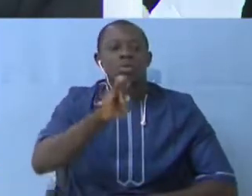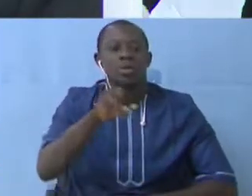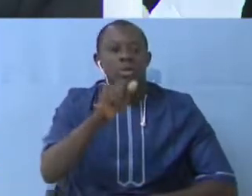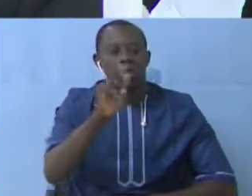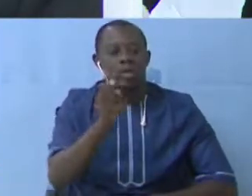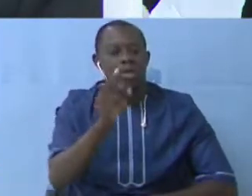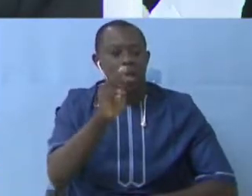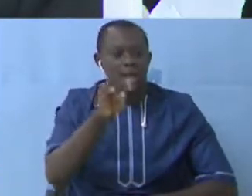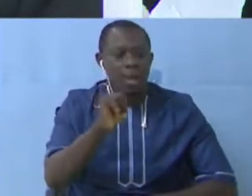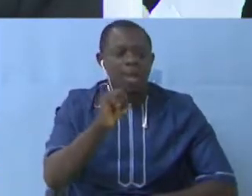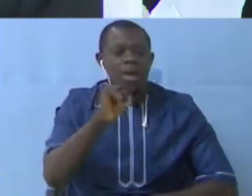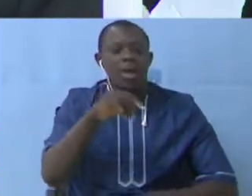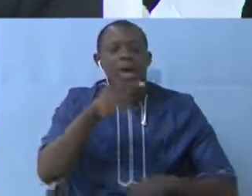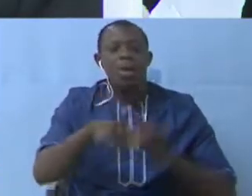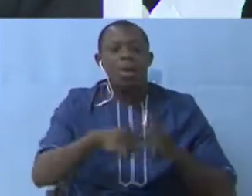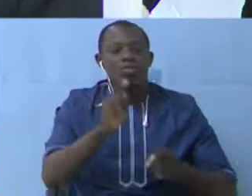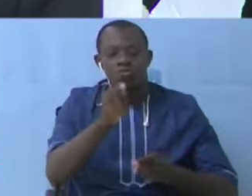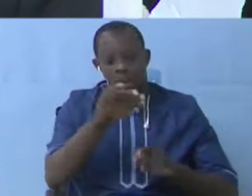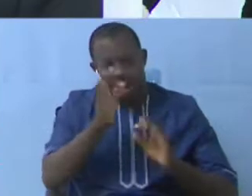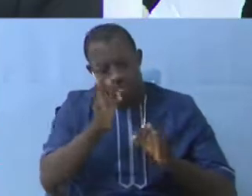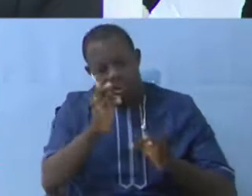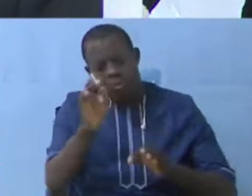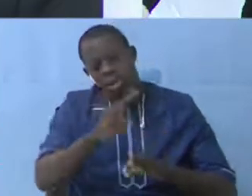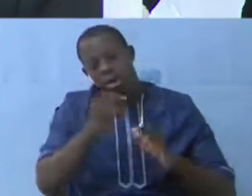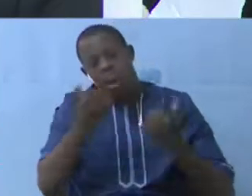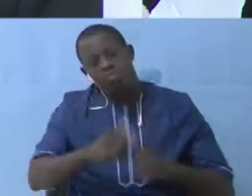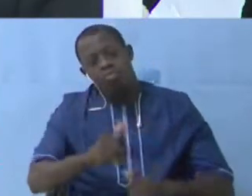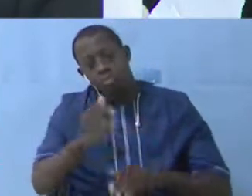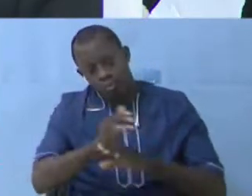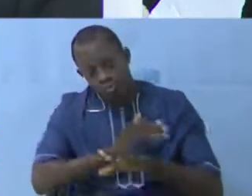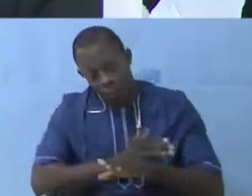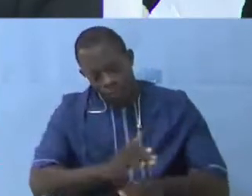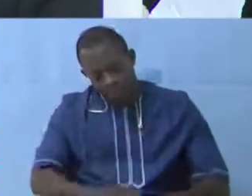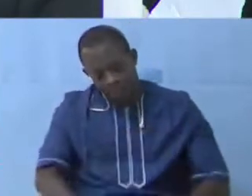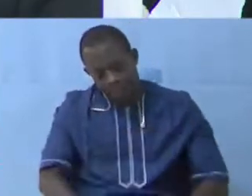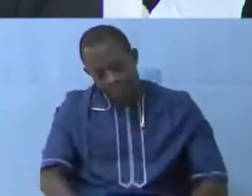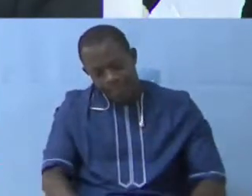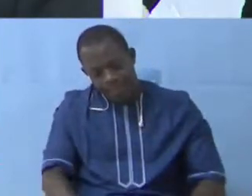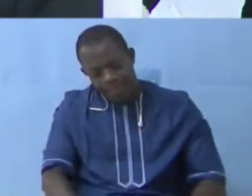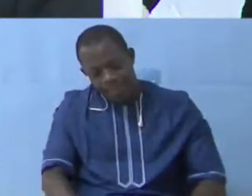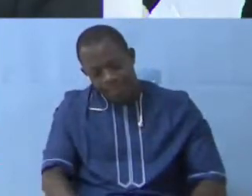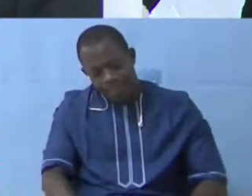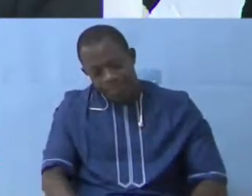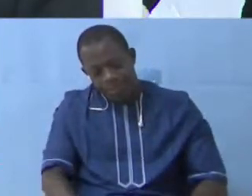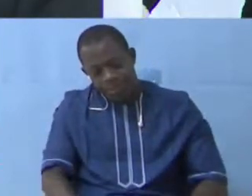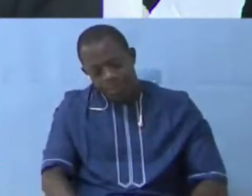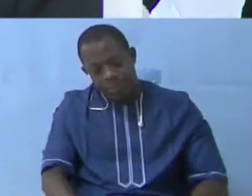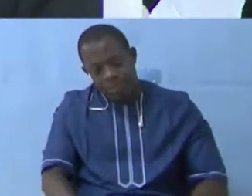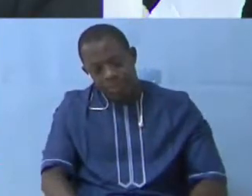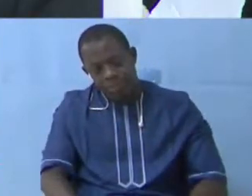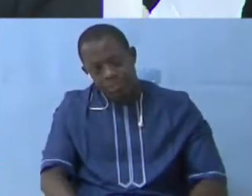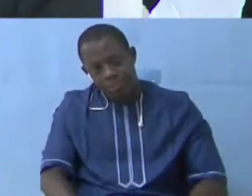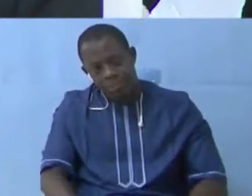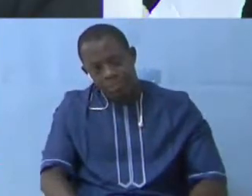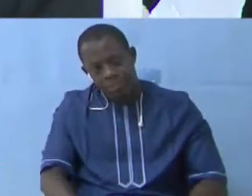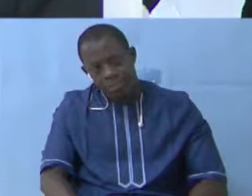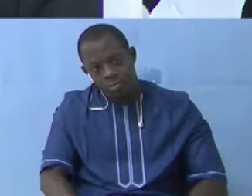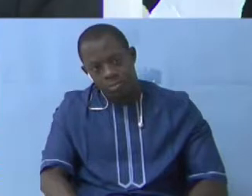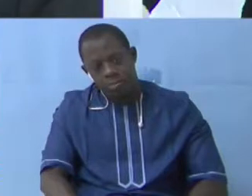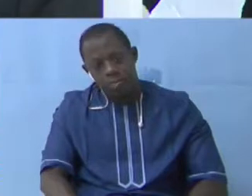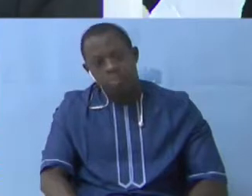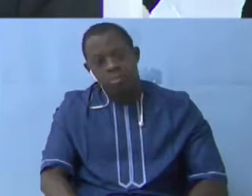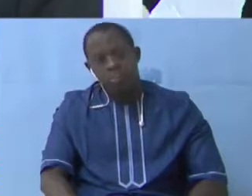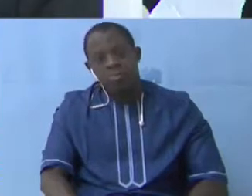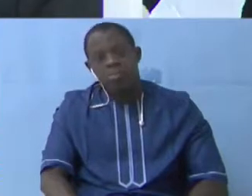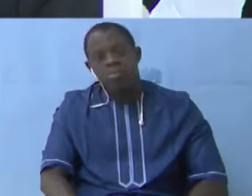for your testimony. jërëjëf Council jërëjëf Madam Fatou Diagne Senghor ci sa seede yi nga fi joxe.